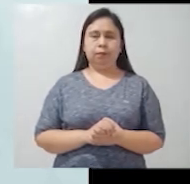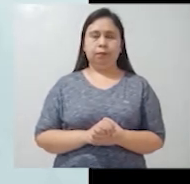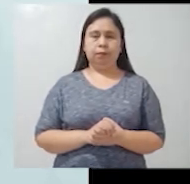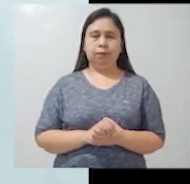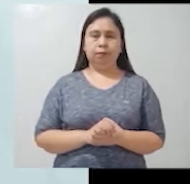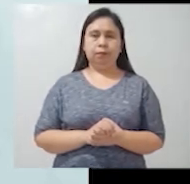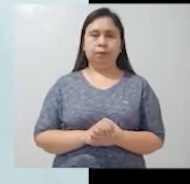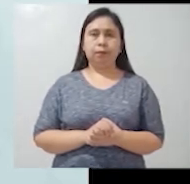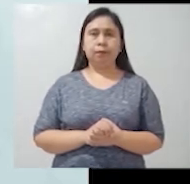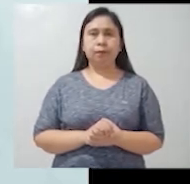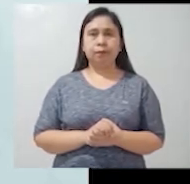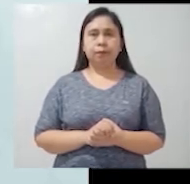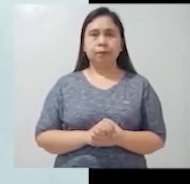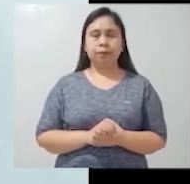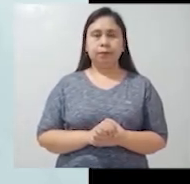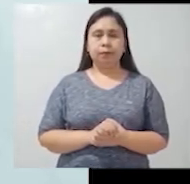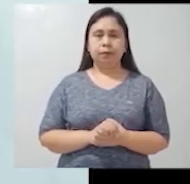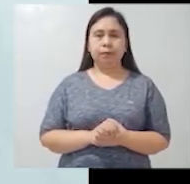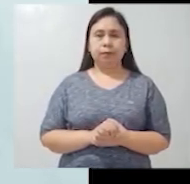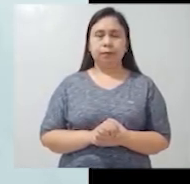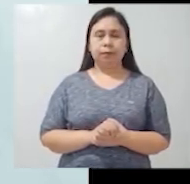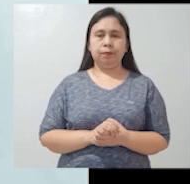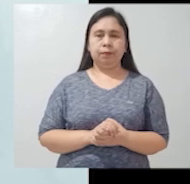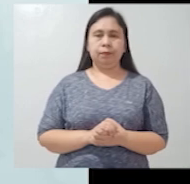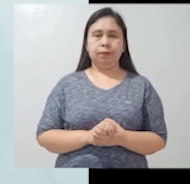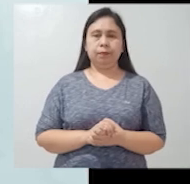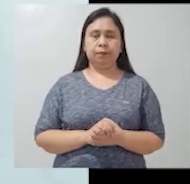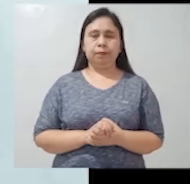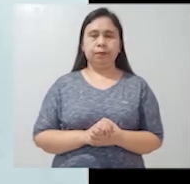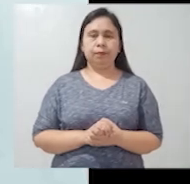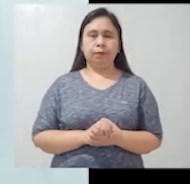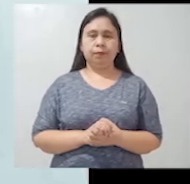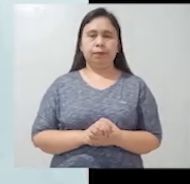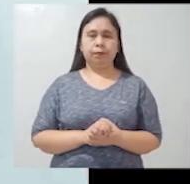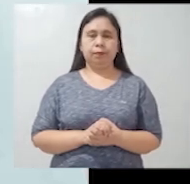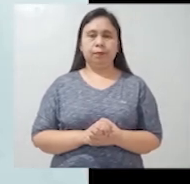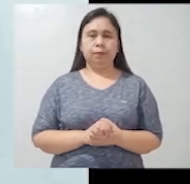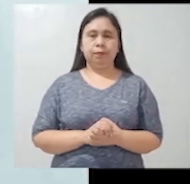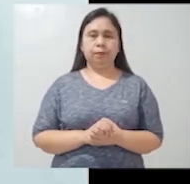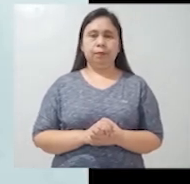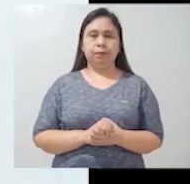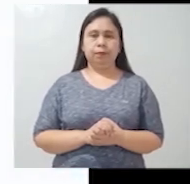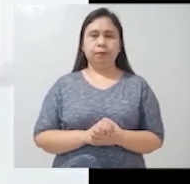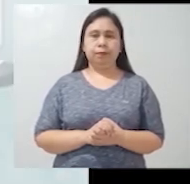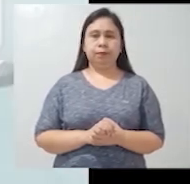water changes from its liquid to its gaseous state.